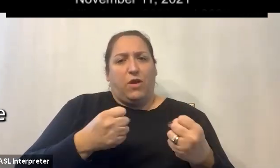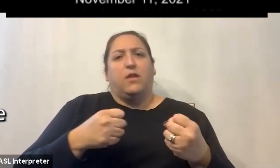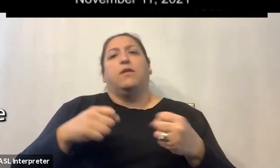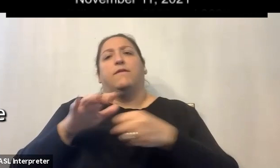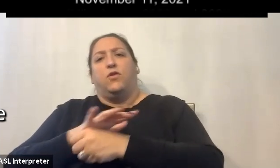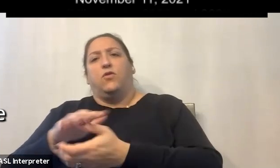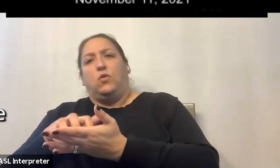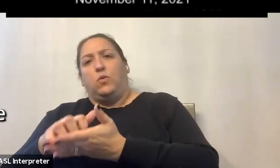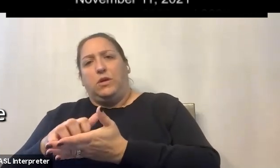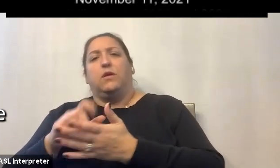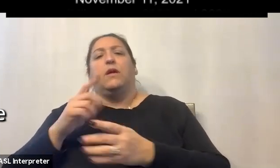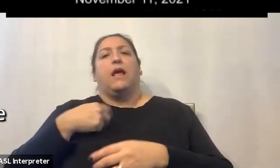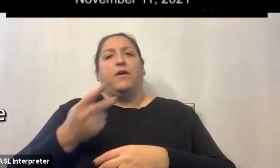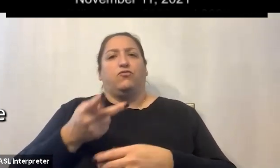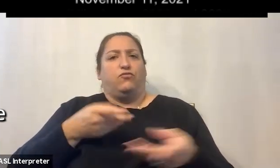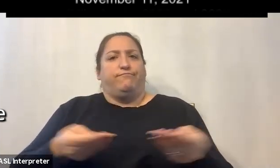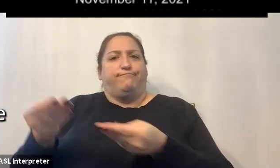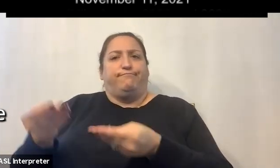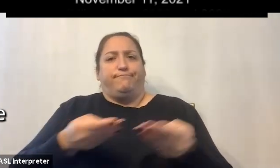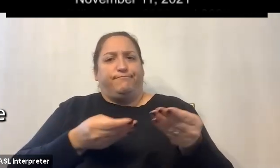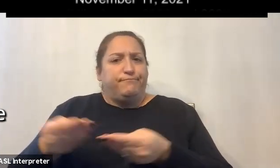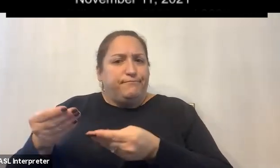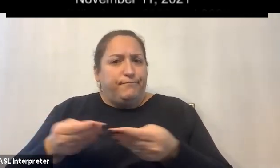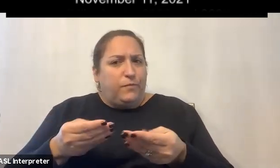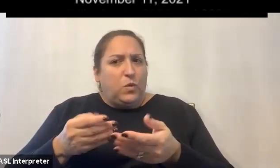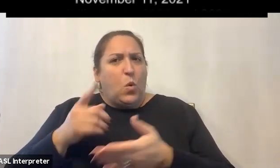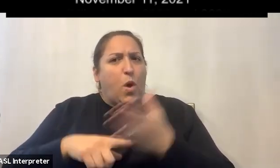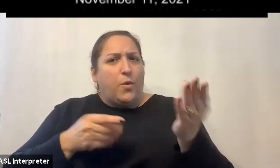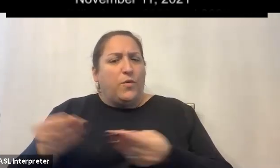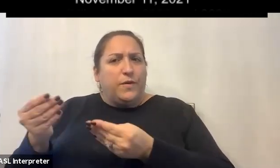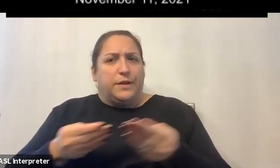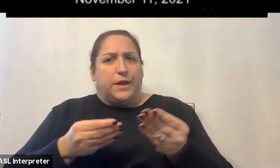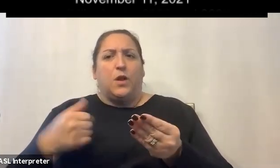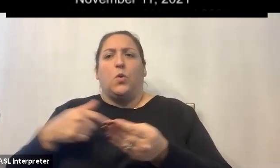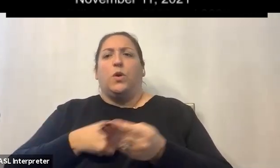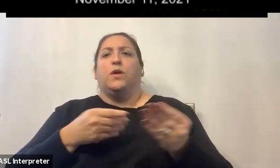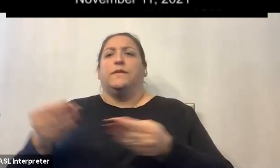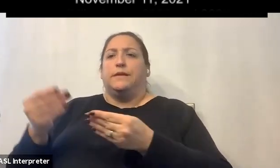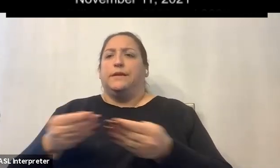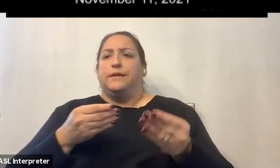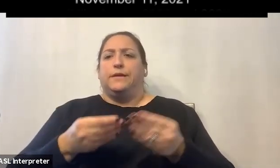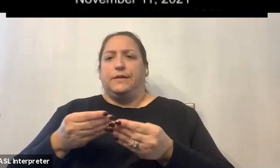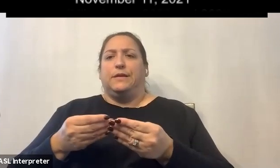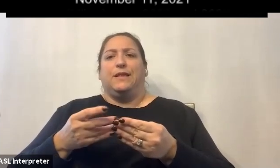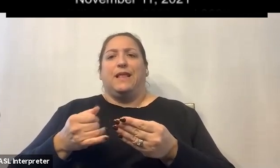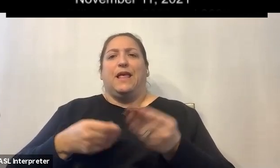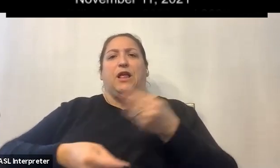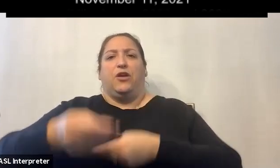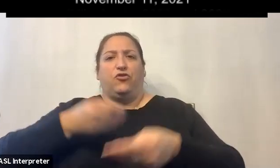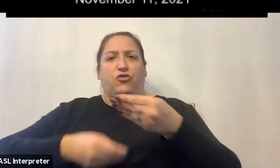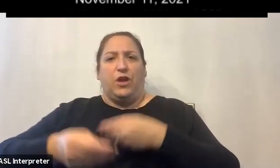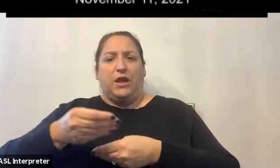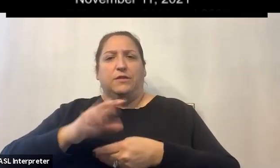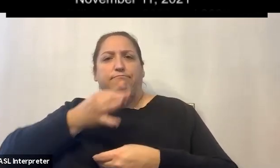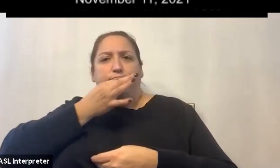also have to facilitate. What are we facilitating? We are facilitating the exchange of